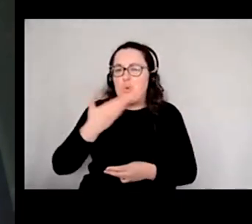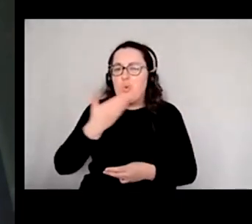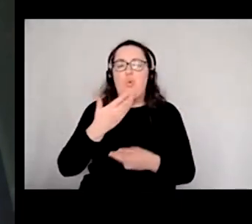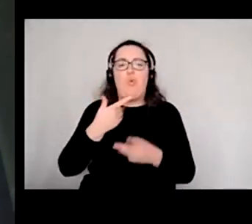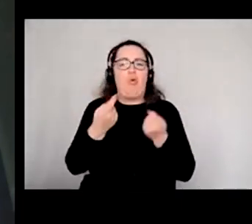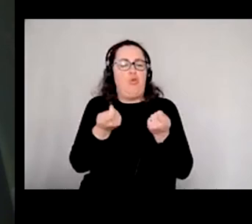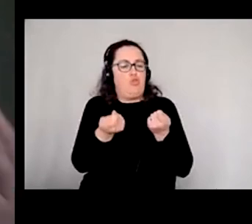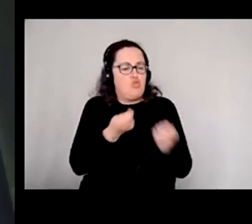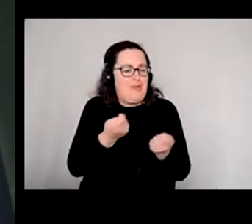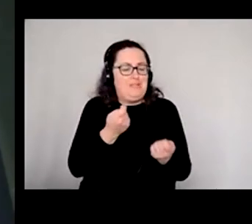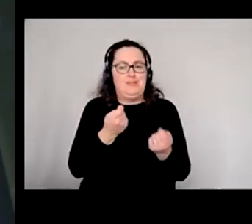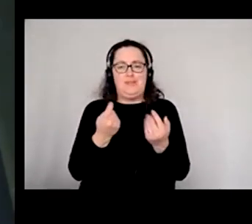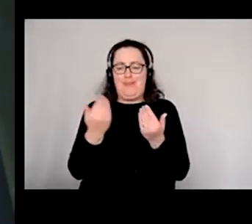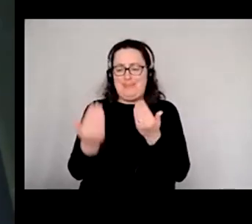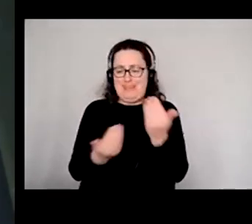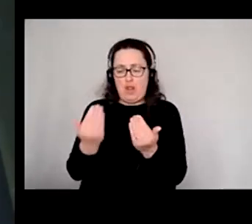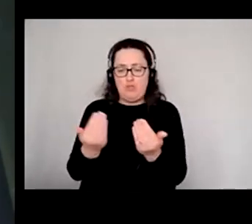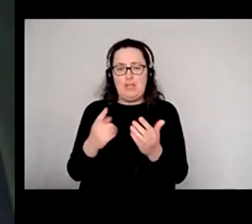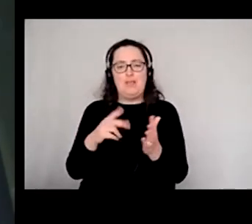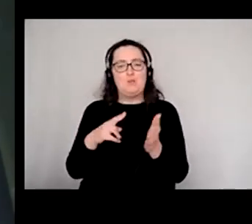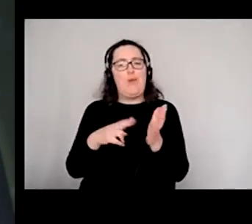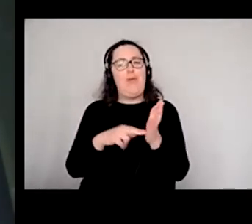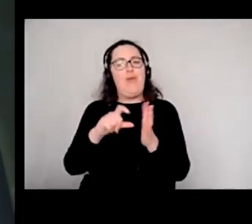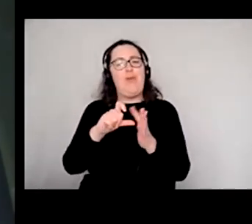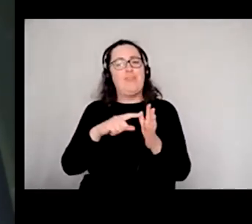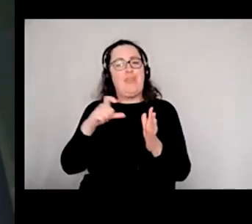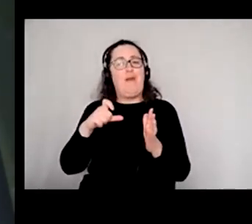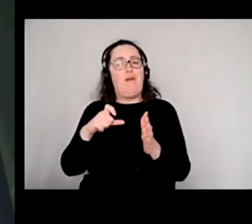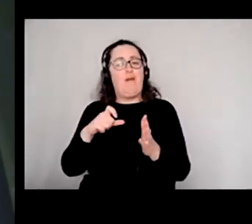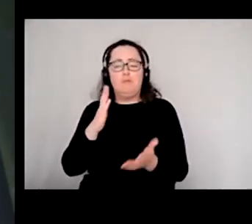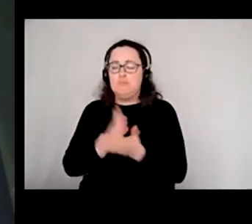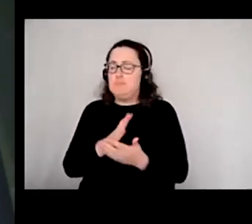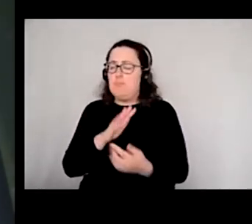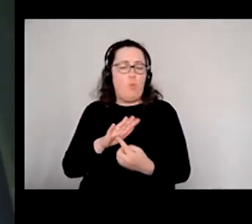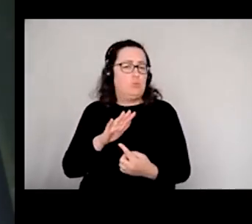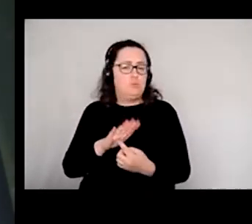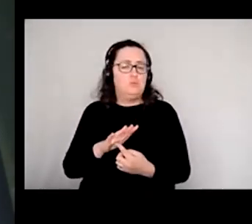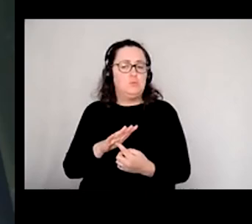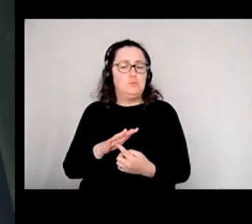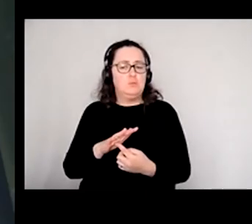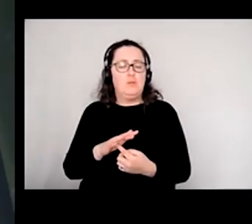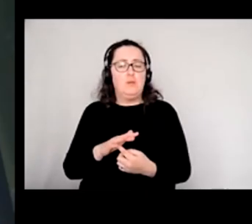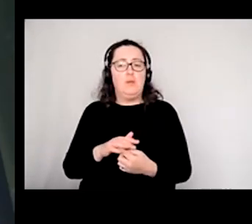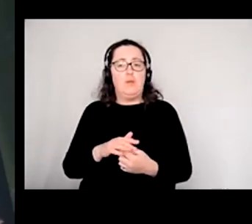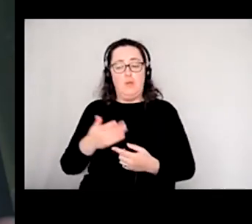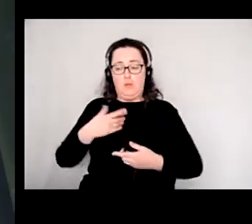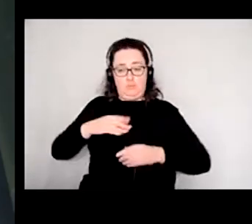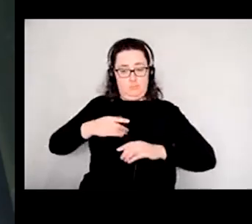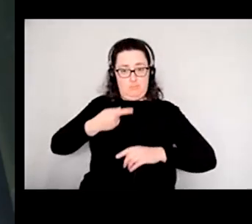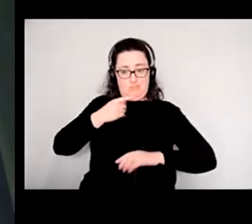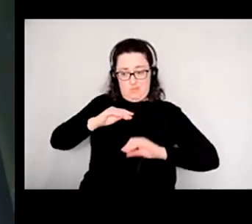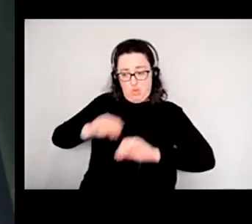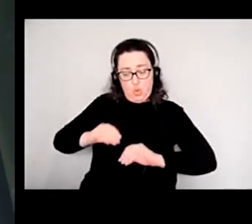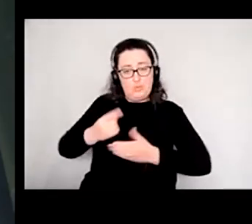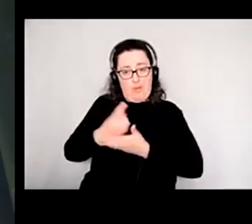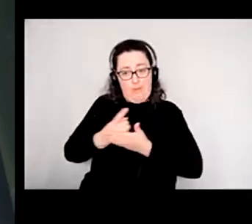galleries, and this is why NDACA is really important, people aren't taught about disability art and all these questions and things that